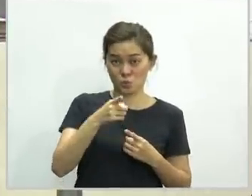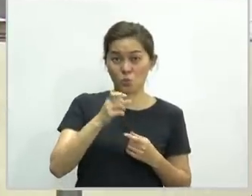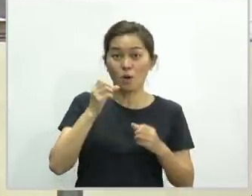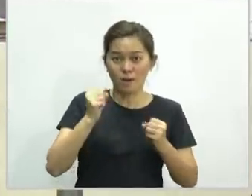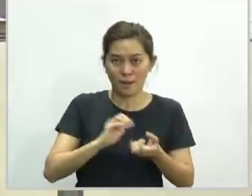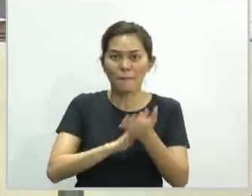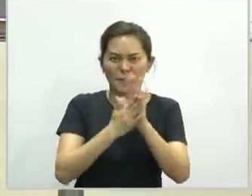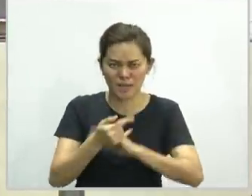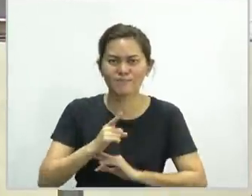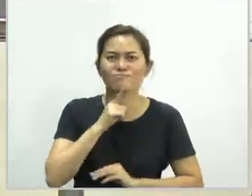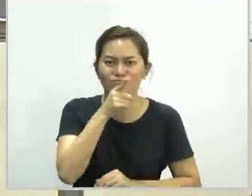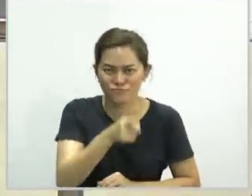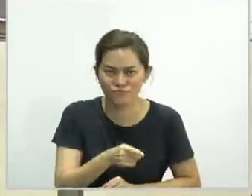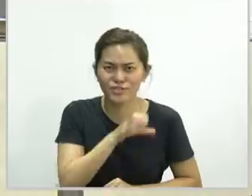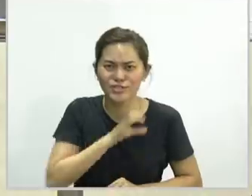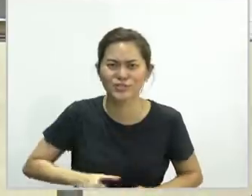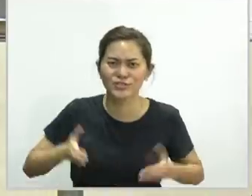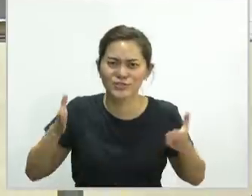one.